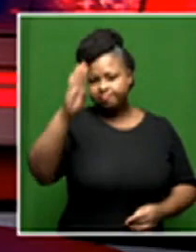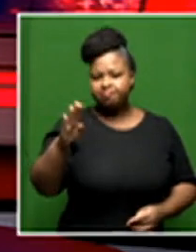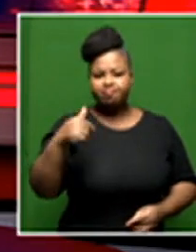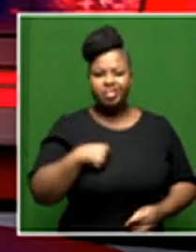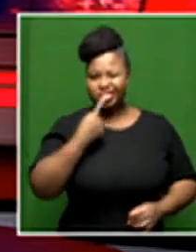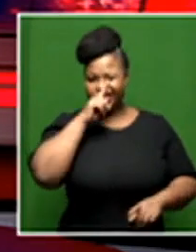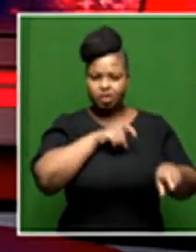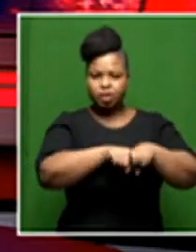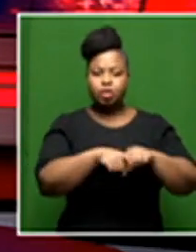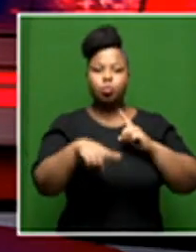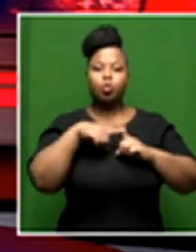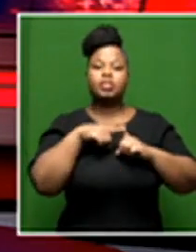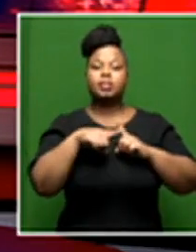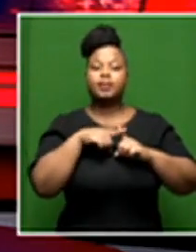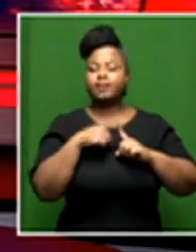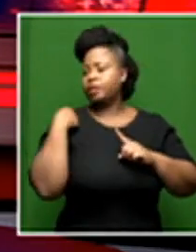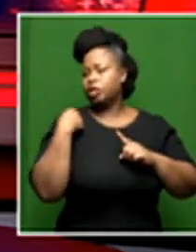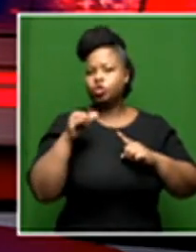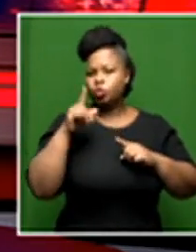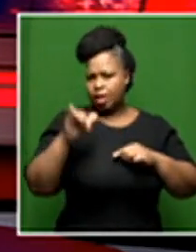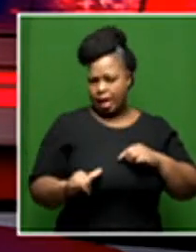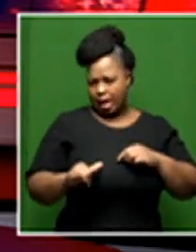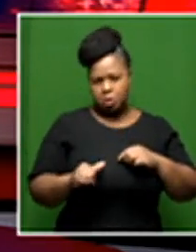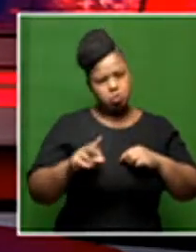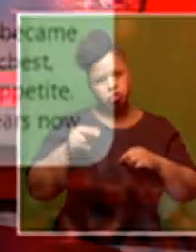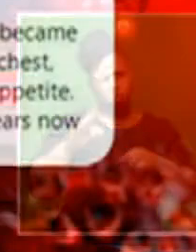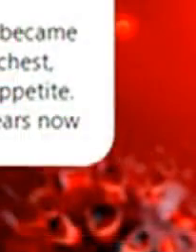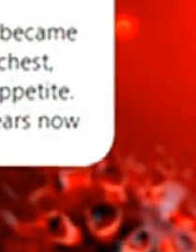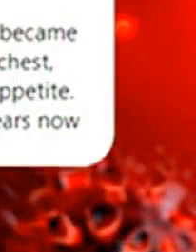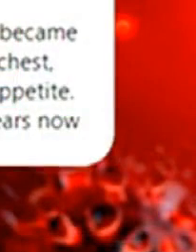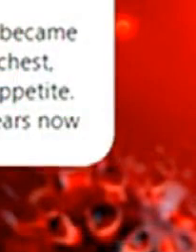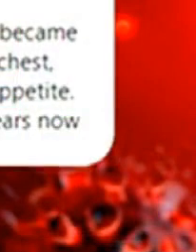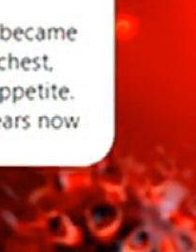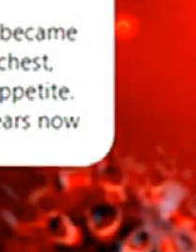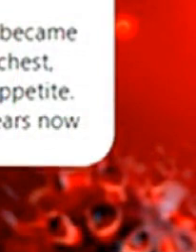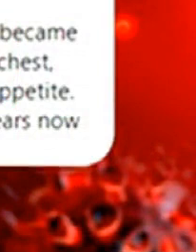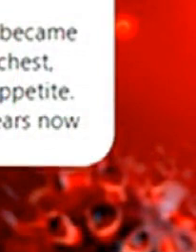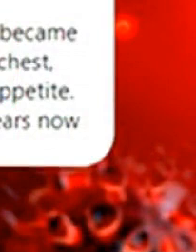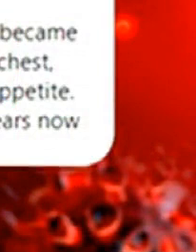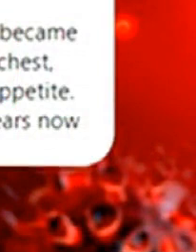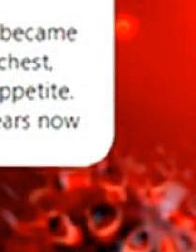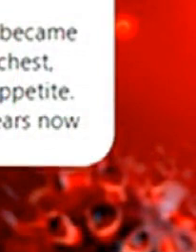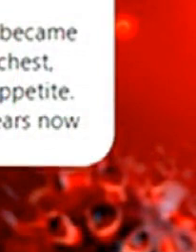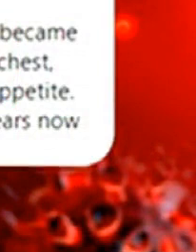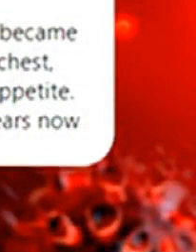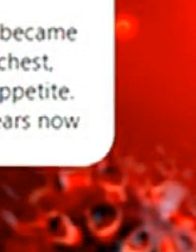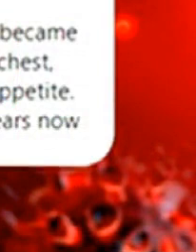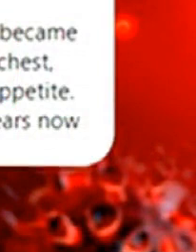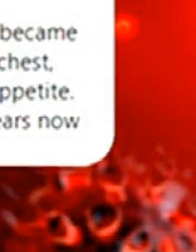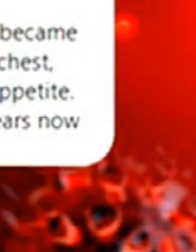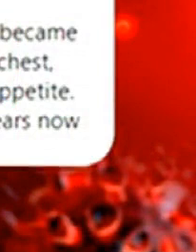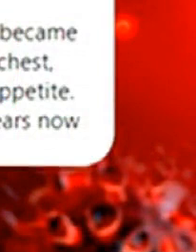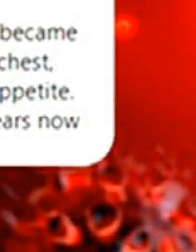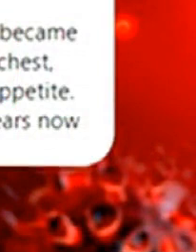I tested positive back in July, or maybe it was June. My brain is foggy. I only became better in